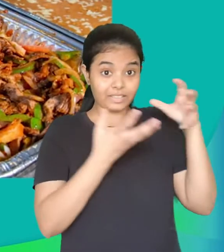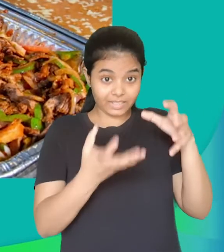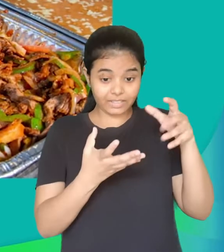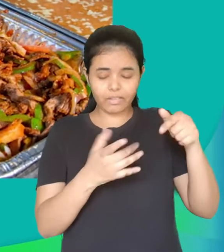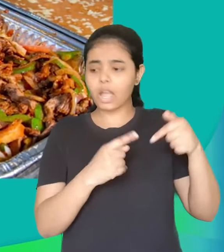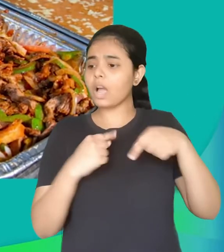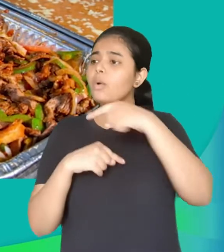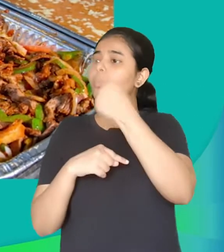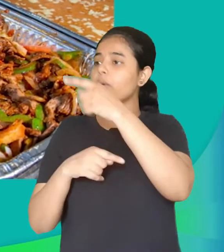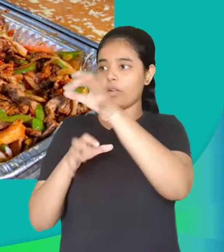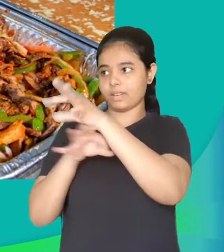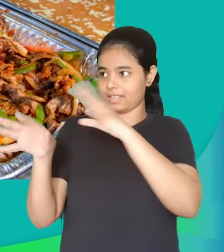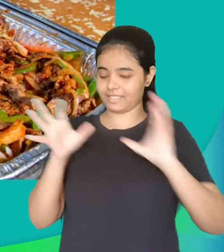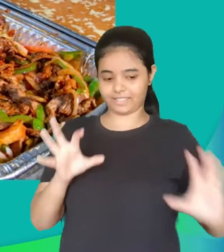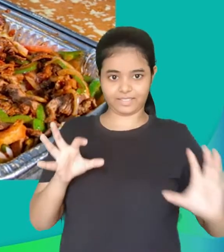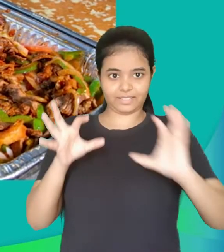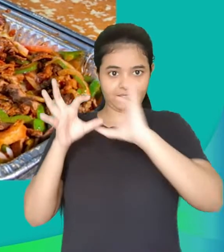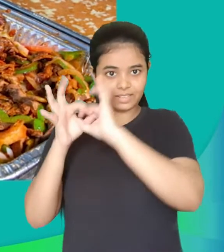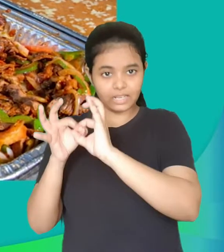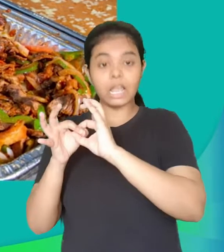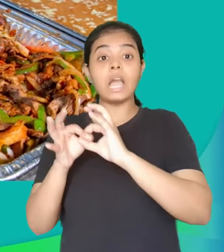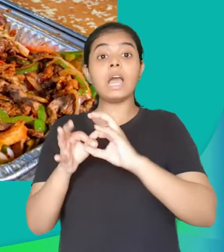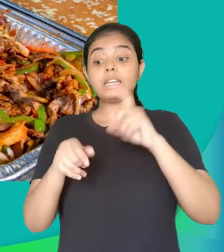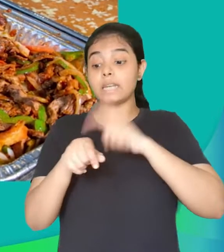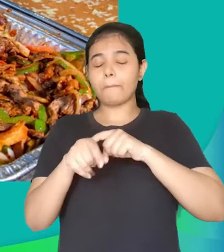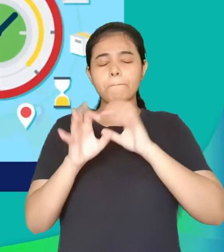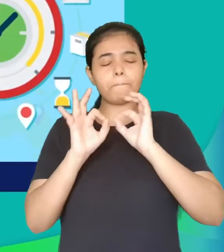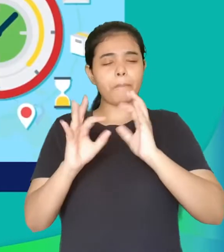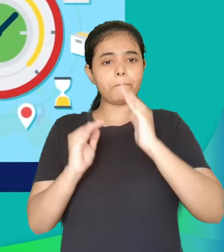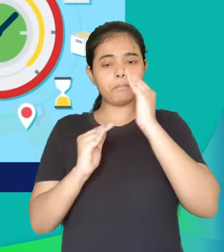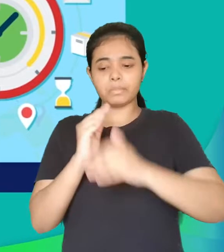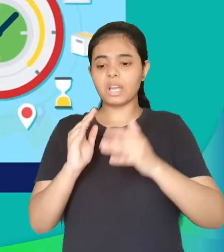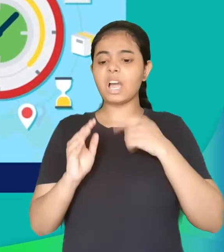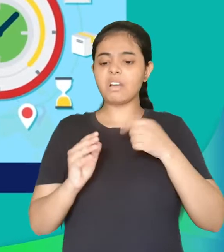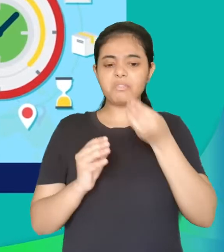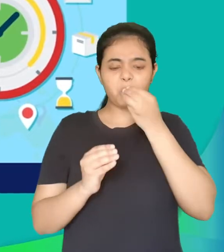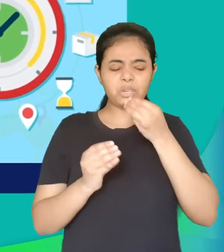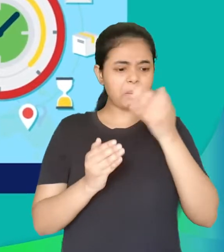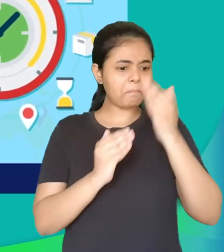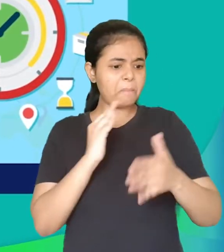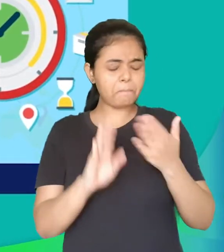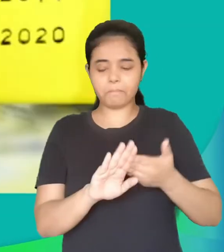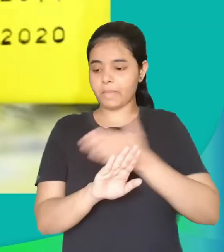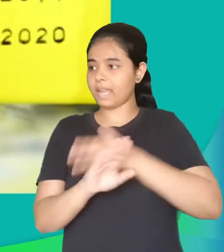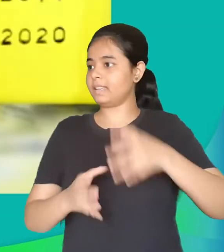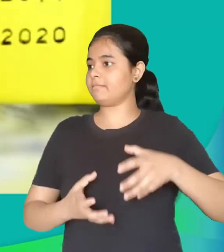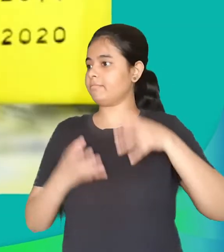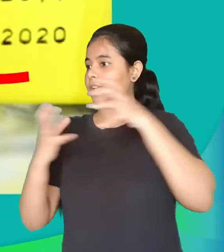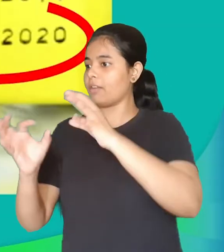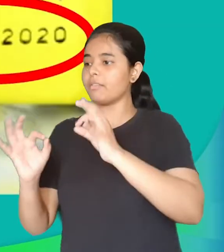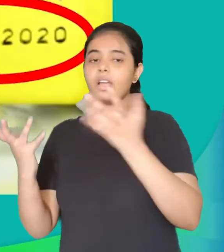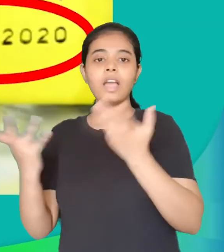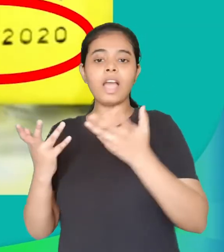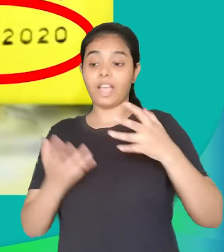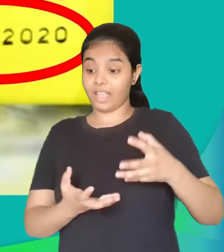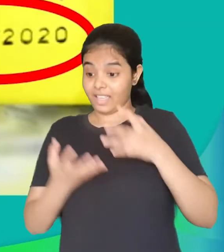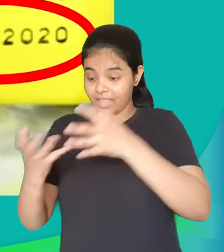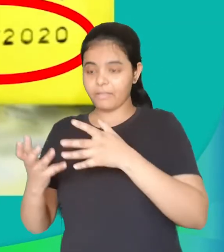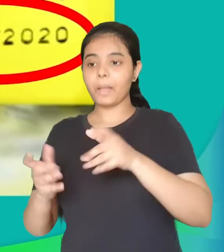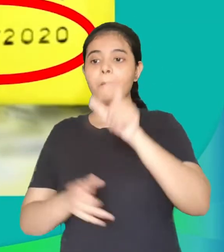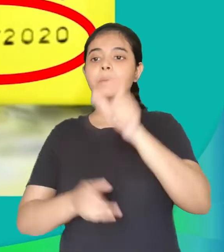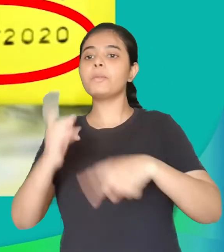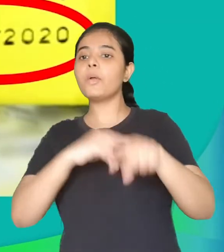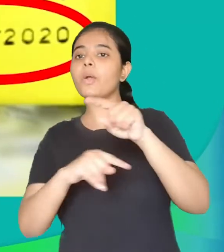surplus food to surplus food distribution organization at a reasonable time before it gets spoiled or